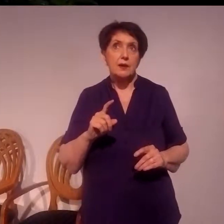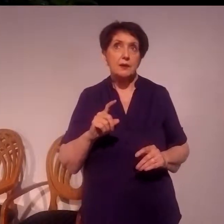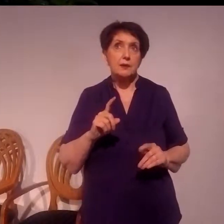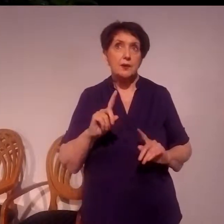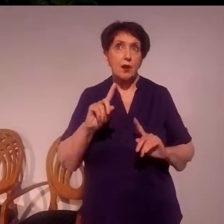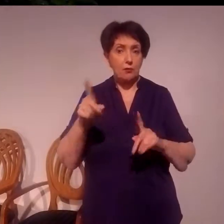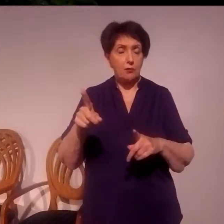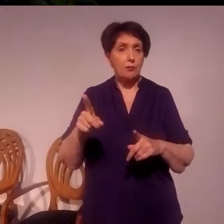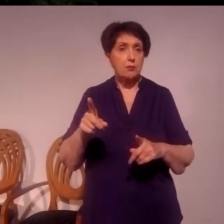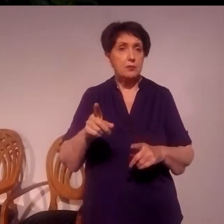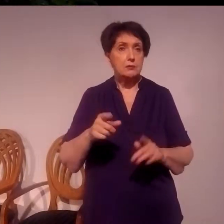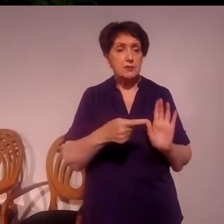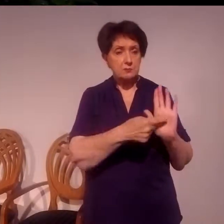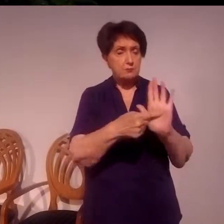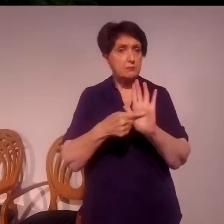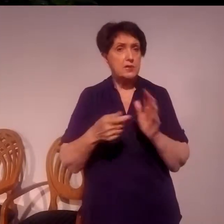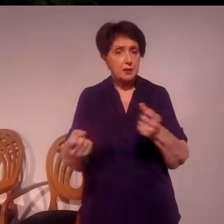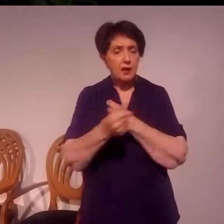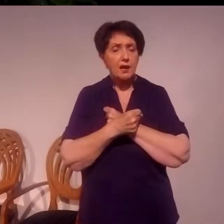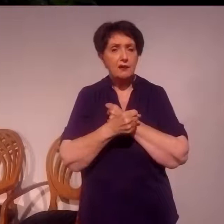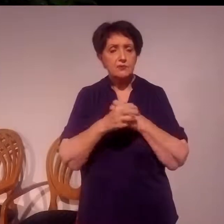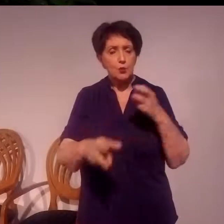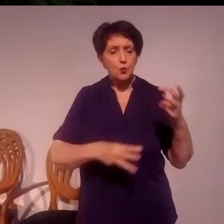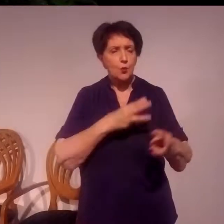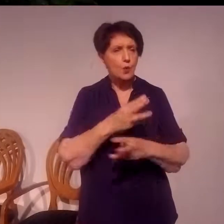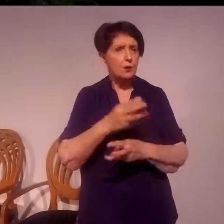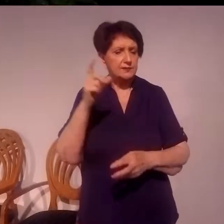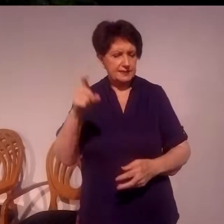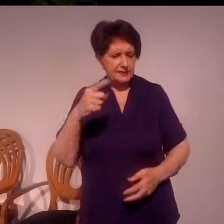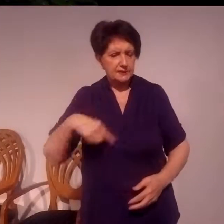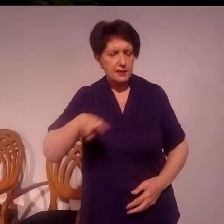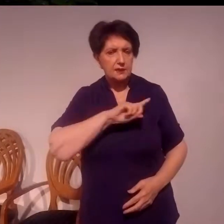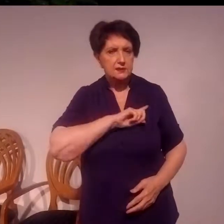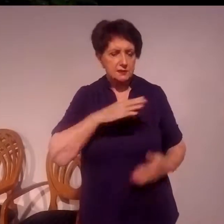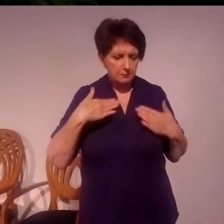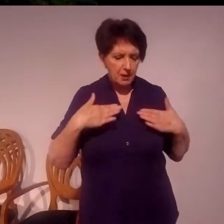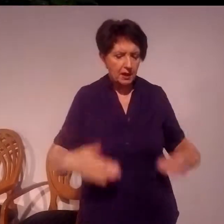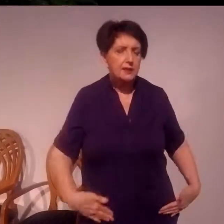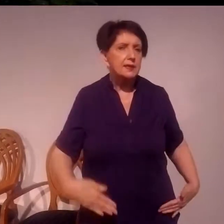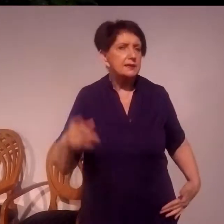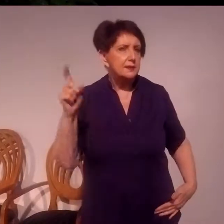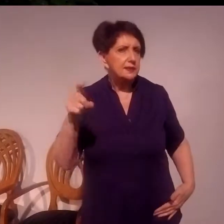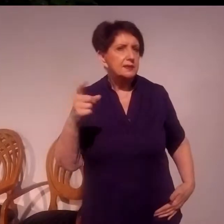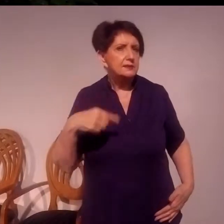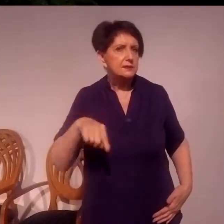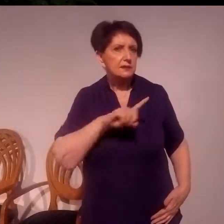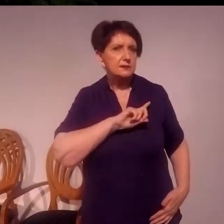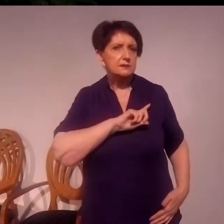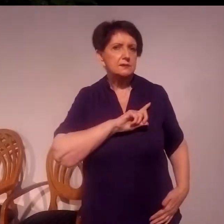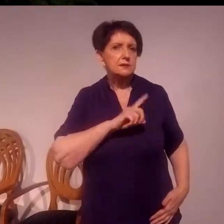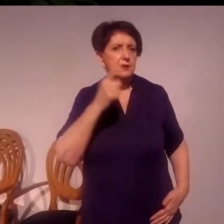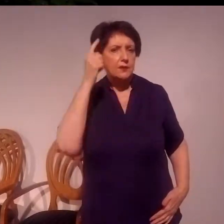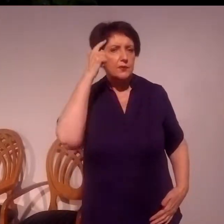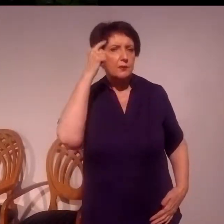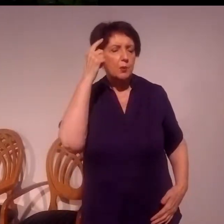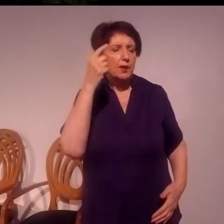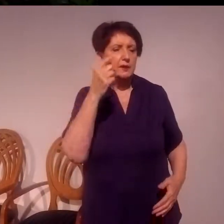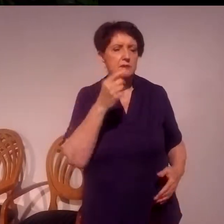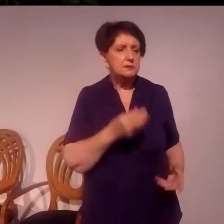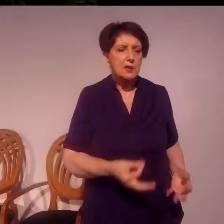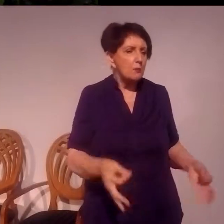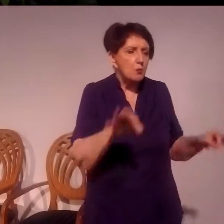love because the world needs us. The body needs us. The brain is no more